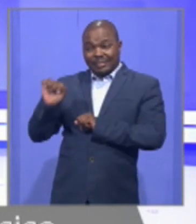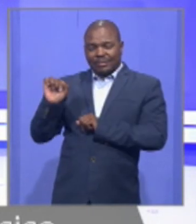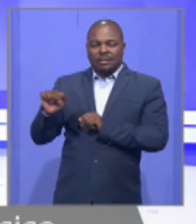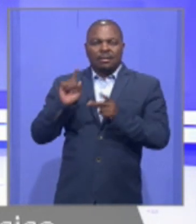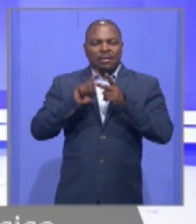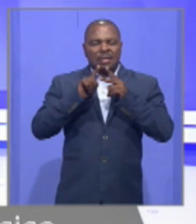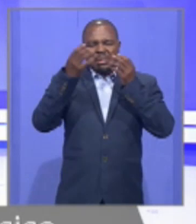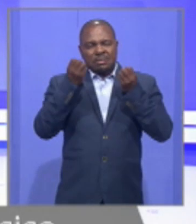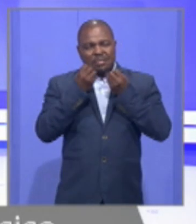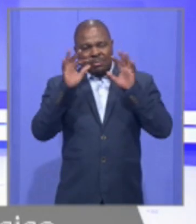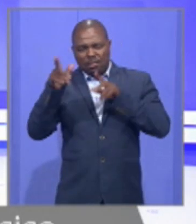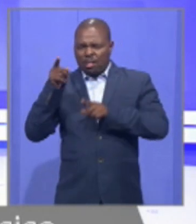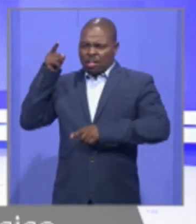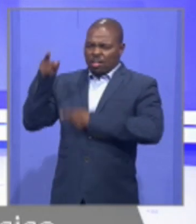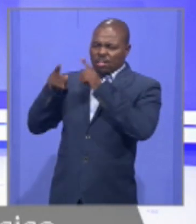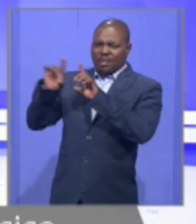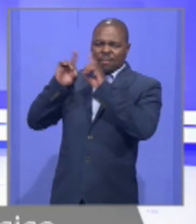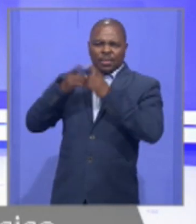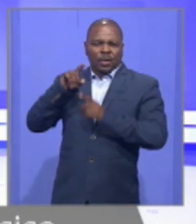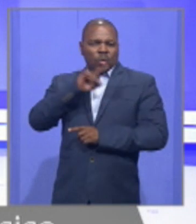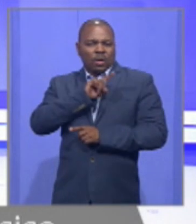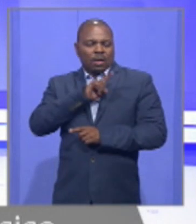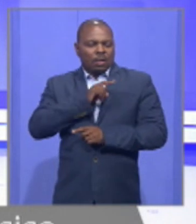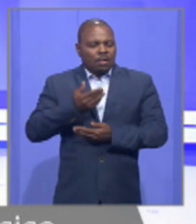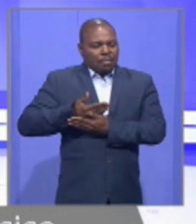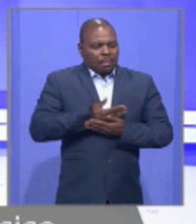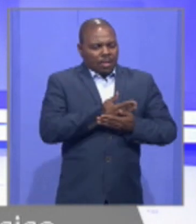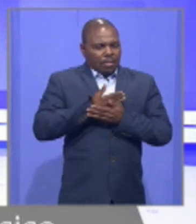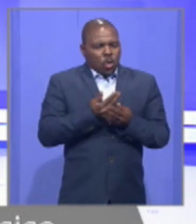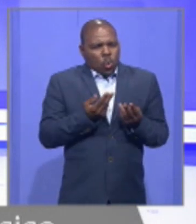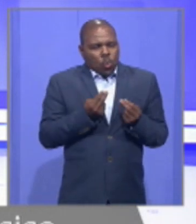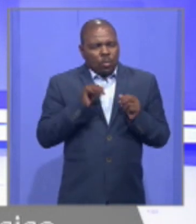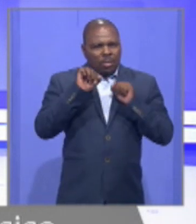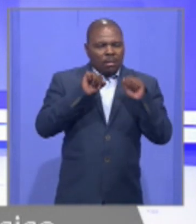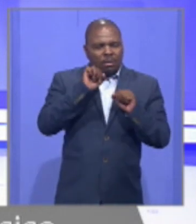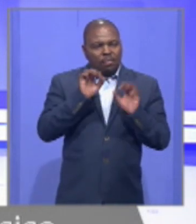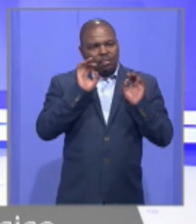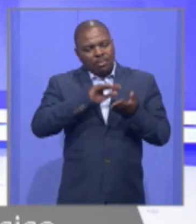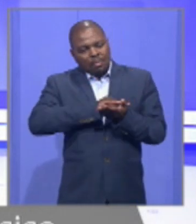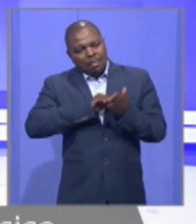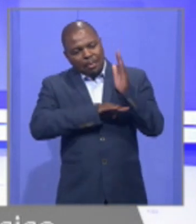kgala lefapha ka ntlha ya go retelelwa ke go tlamela masea ka malao a maleba.